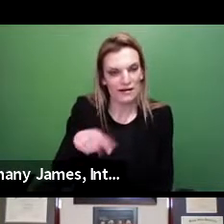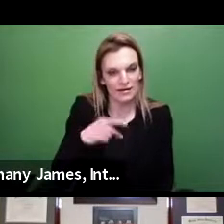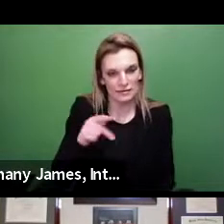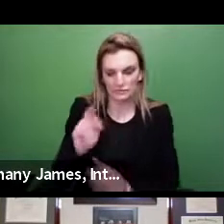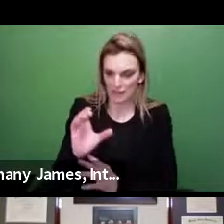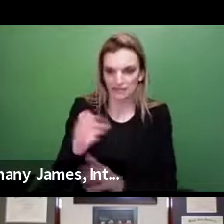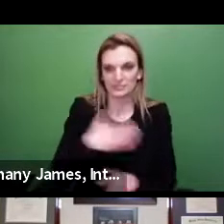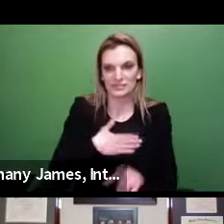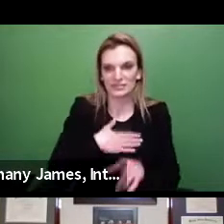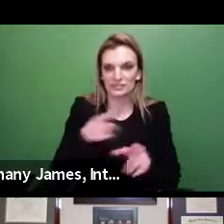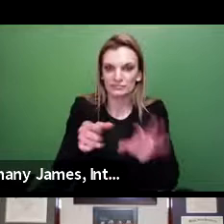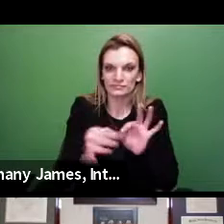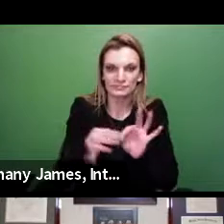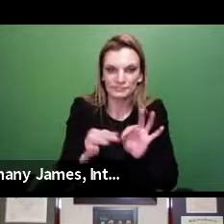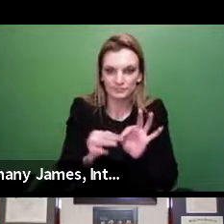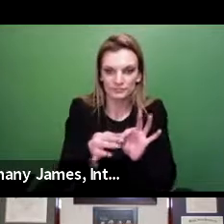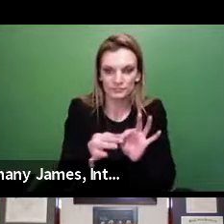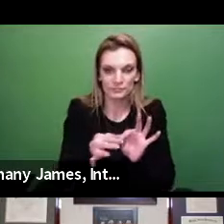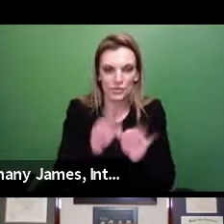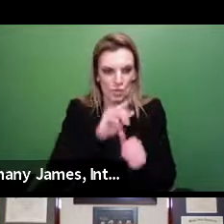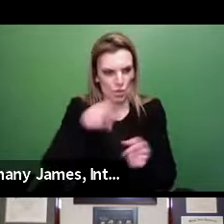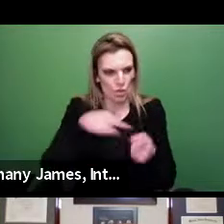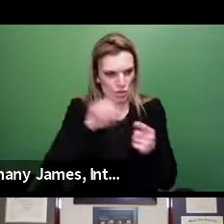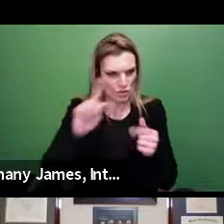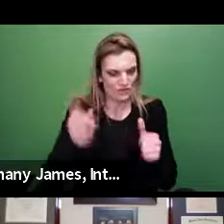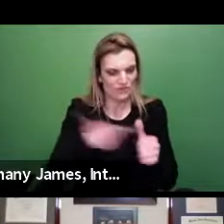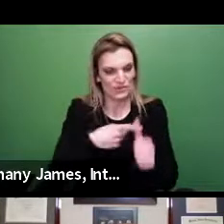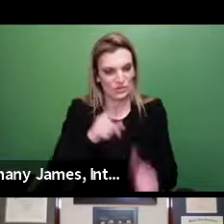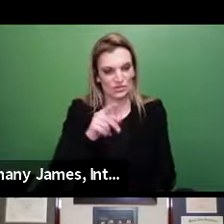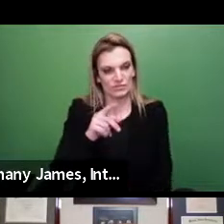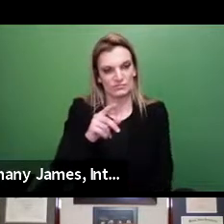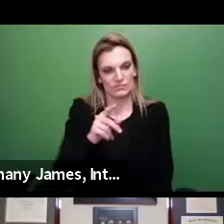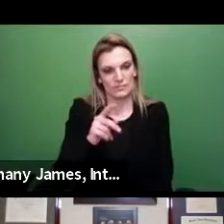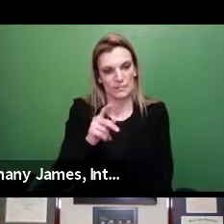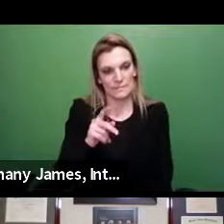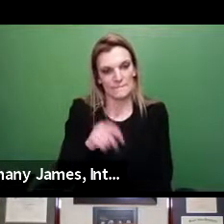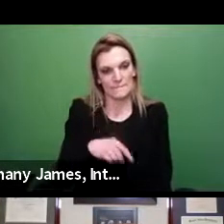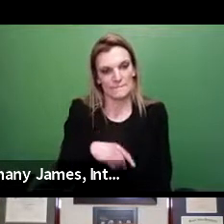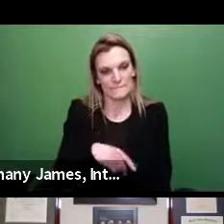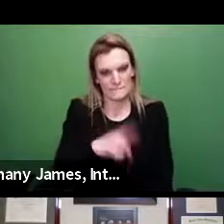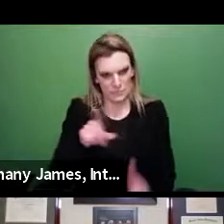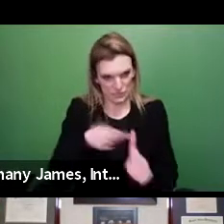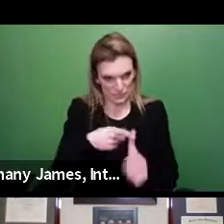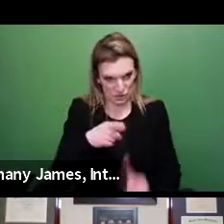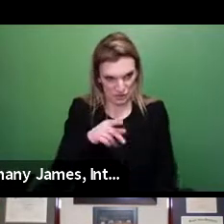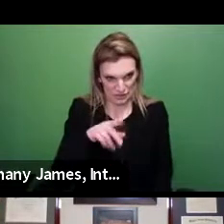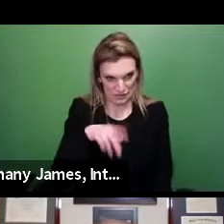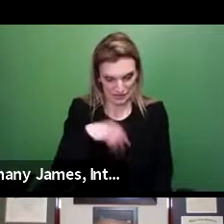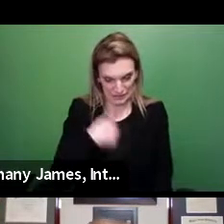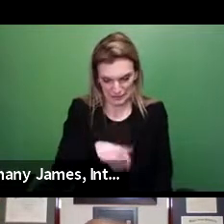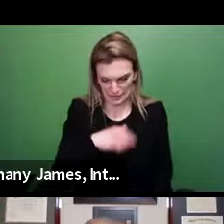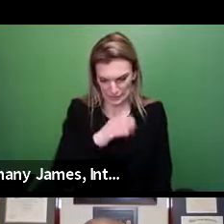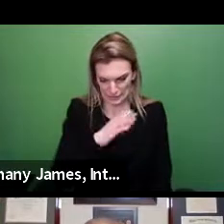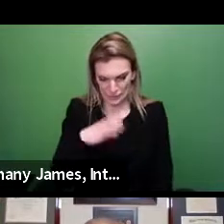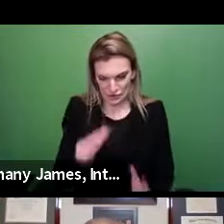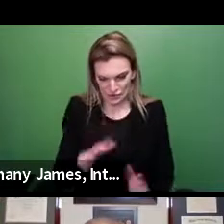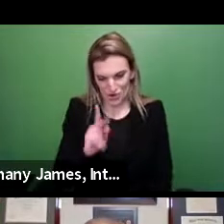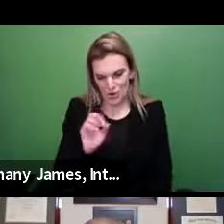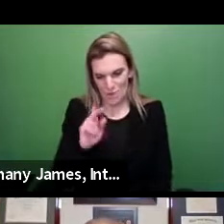it, but when did you first serve on the commission? I can't remember the exact, it was in the